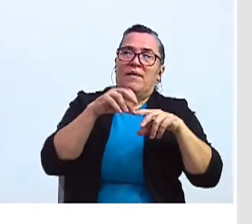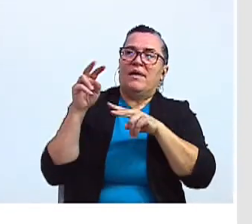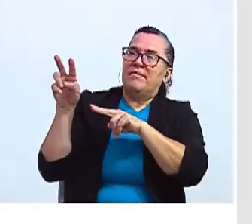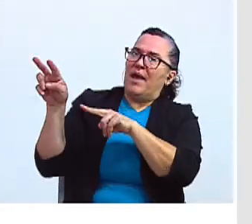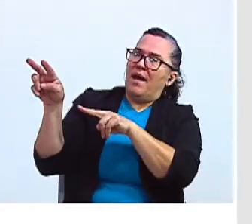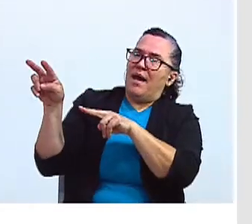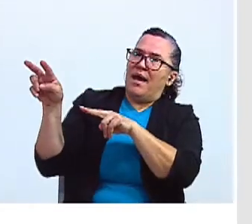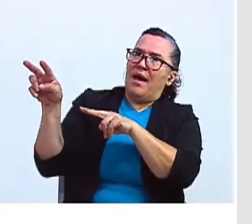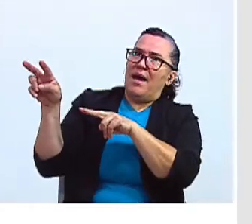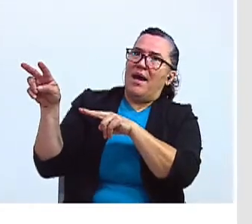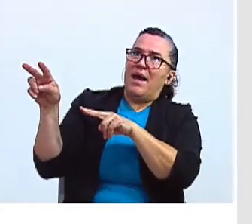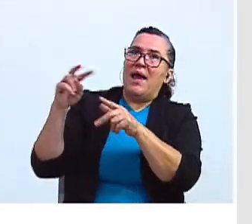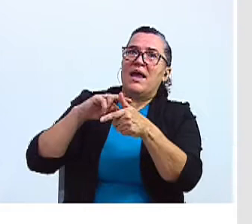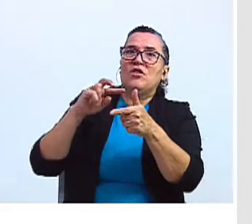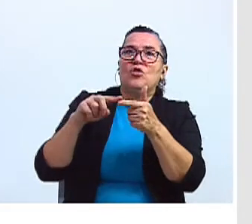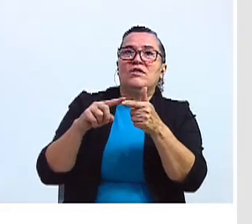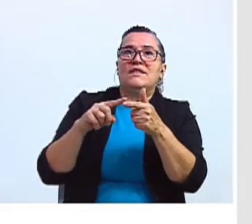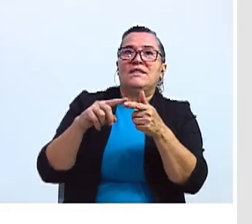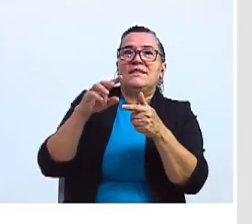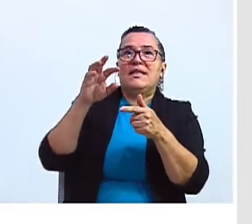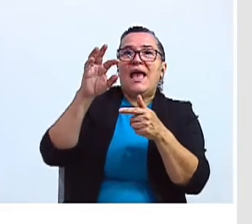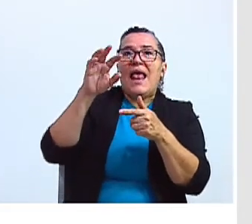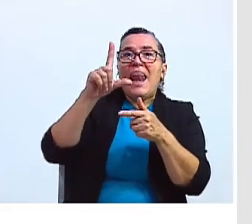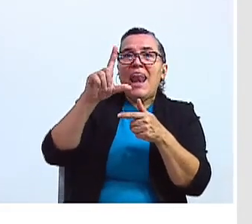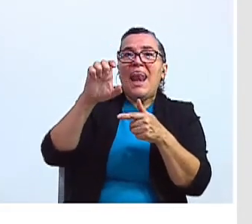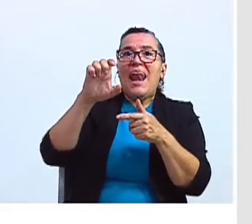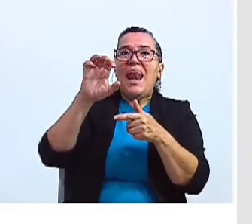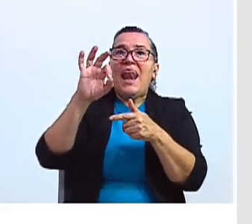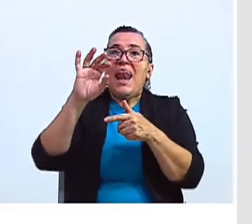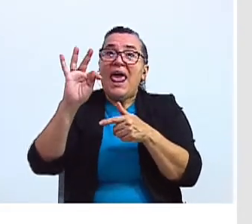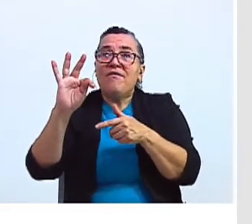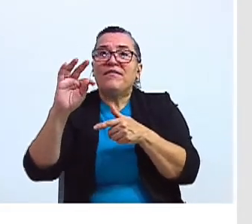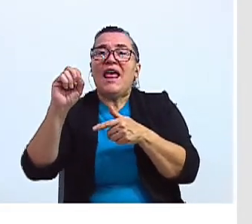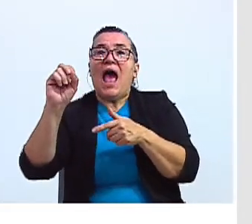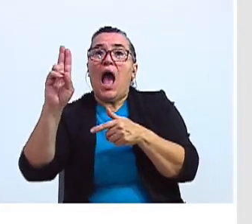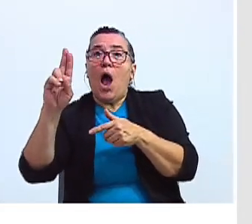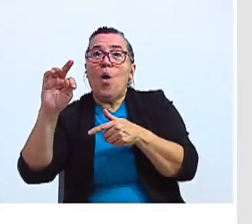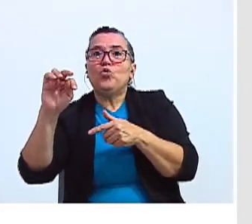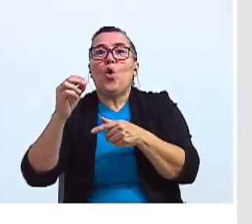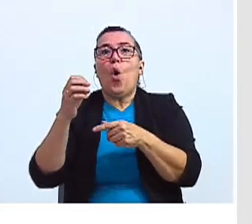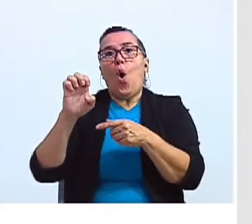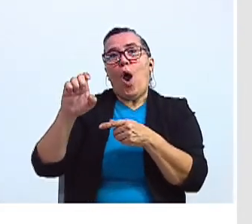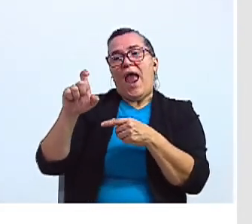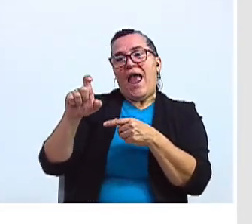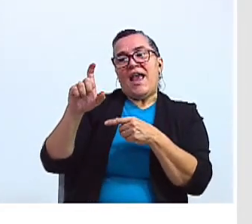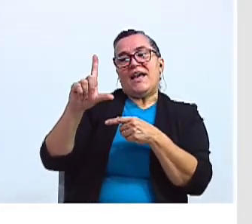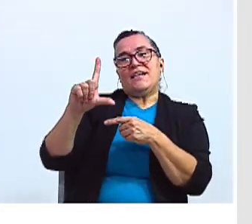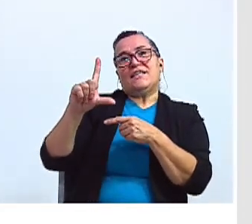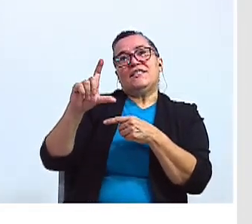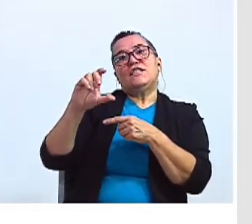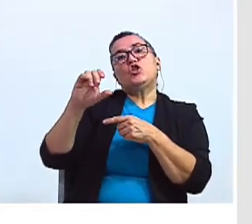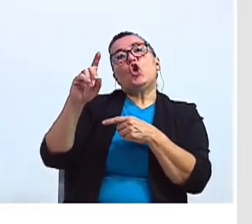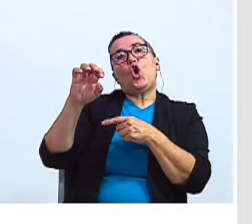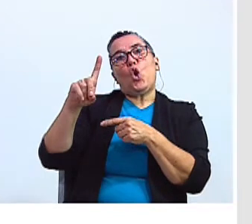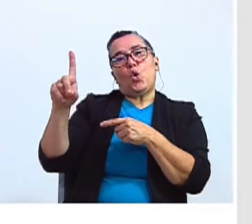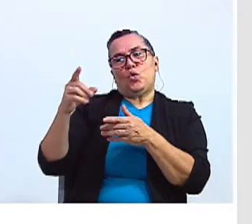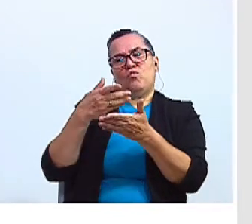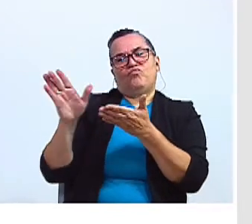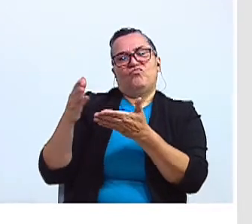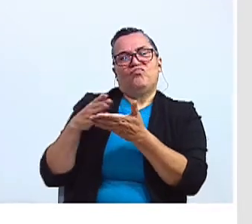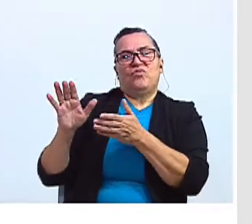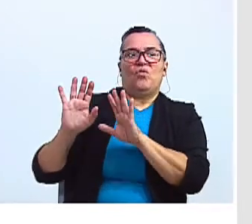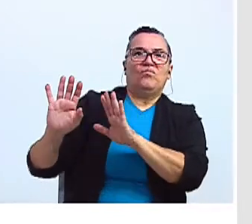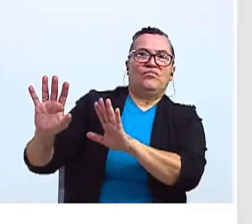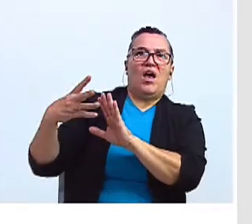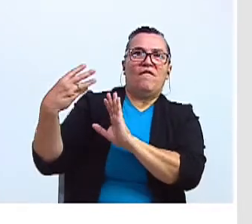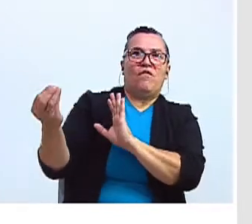out or exclude. Okay, let's continue with the other one and the last one.